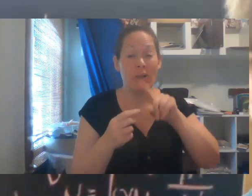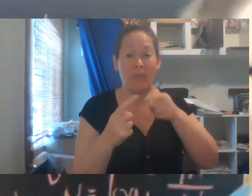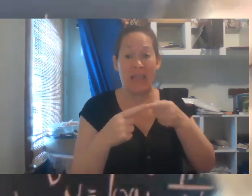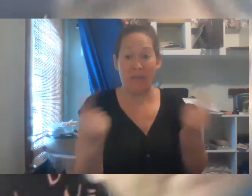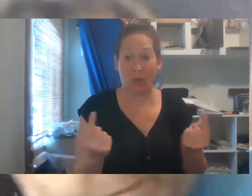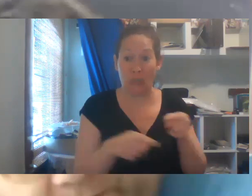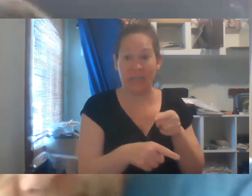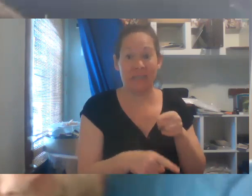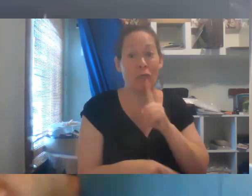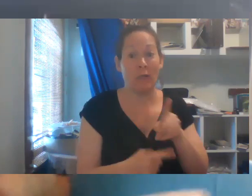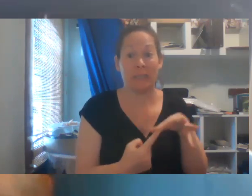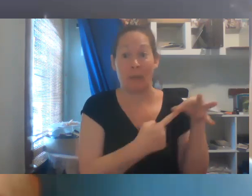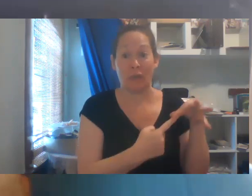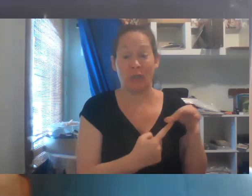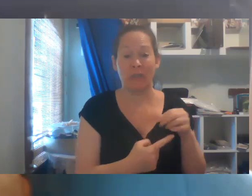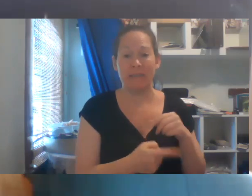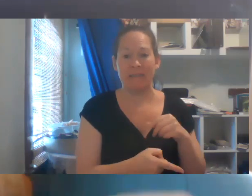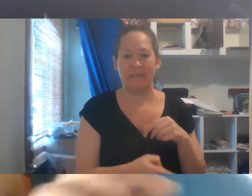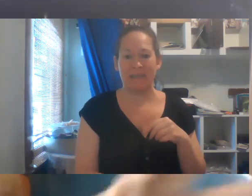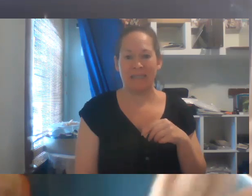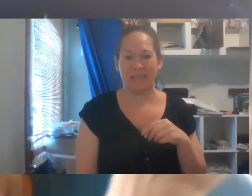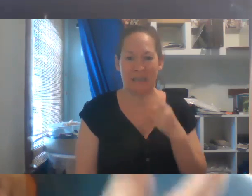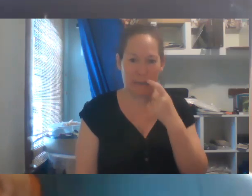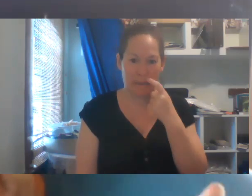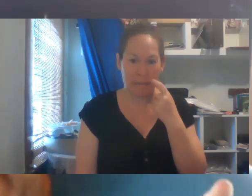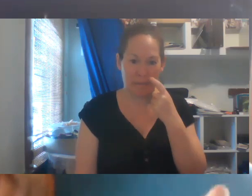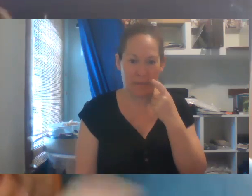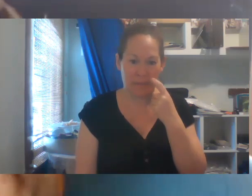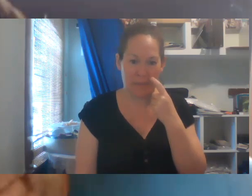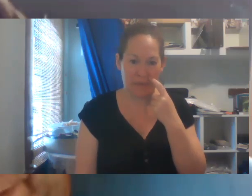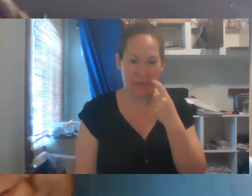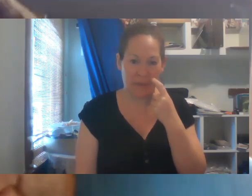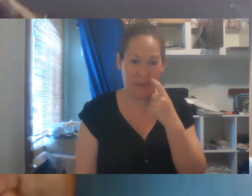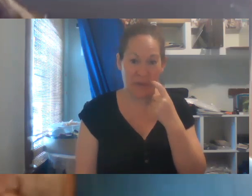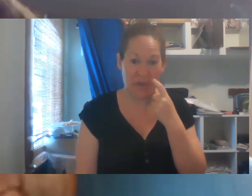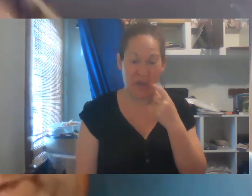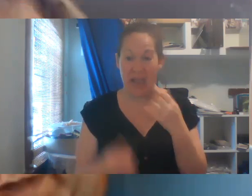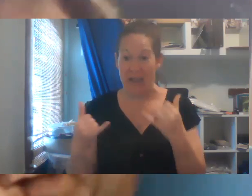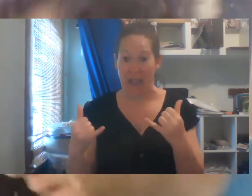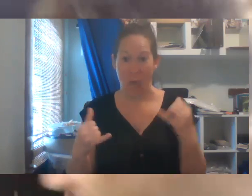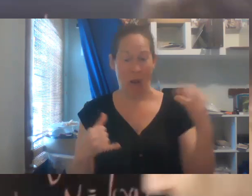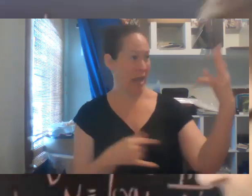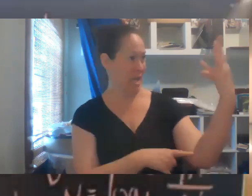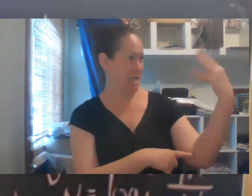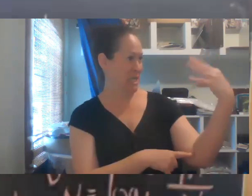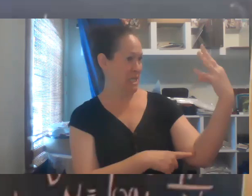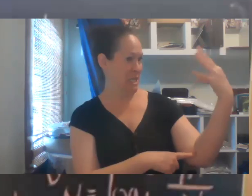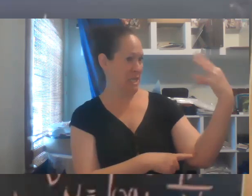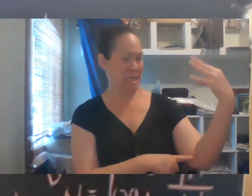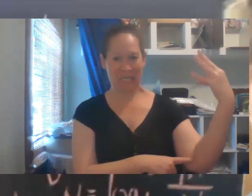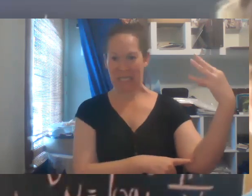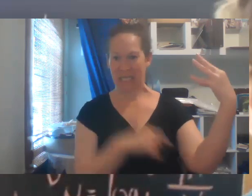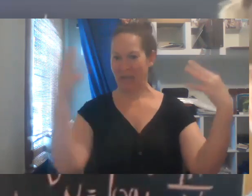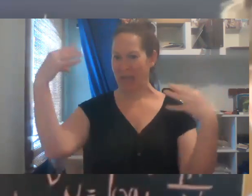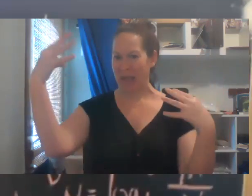my over there is where I can see if this camera is working. And so I point to this, and I look